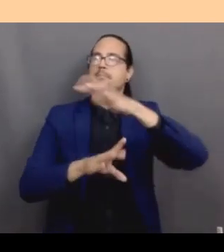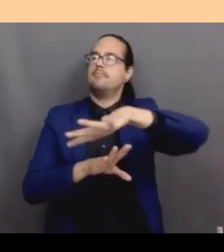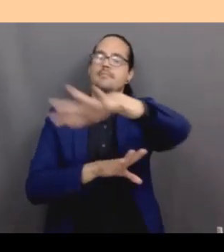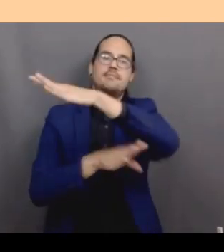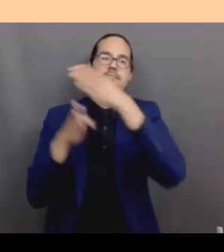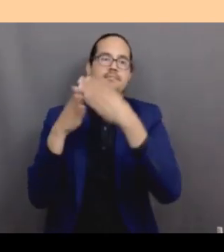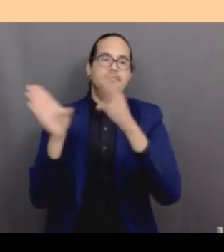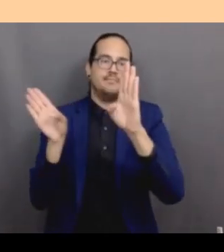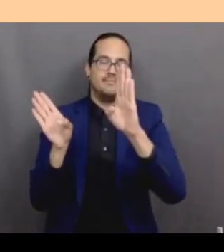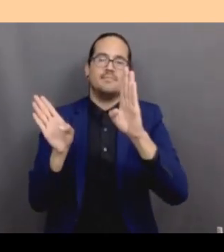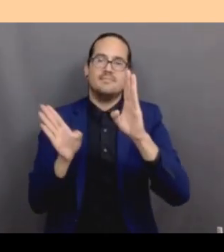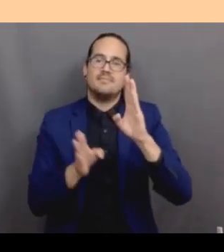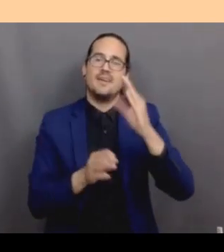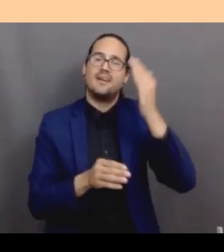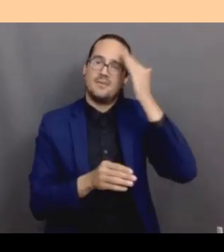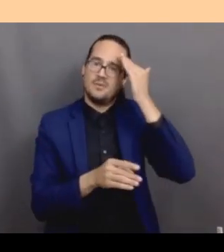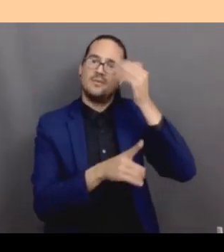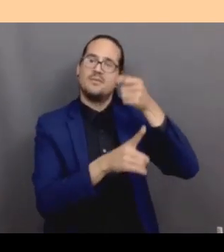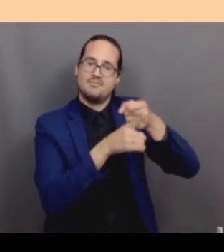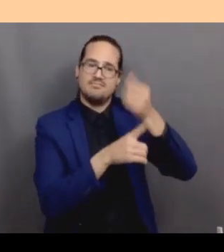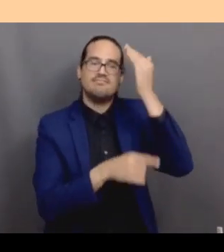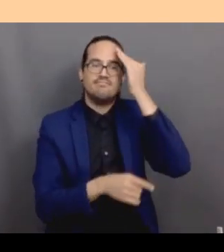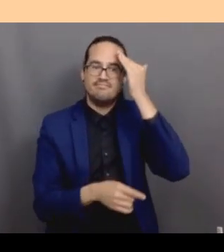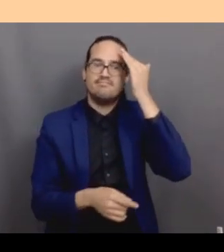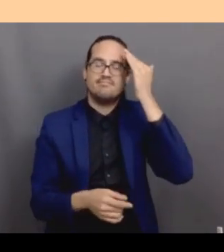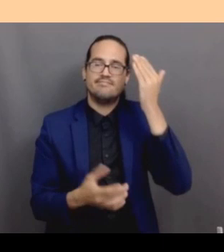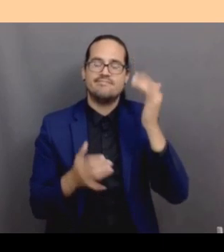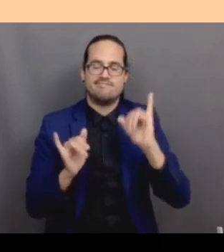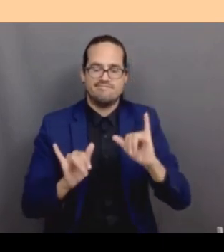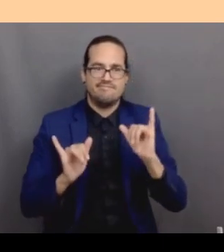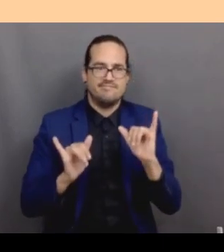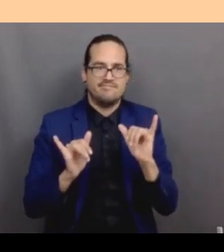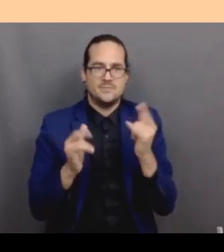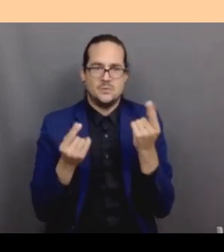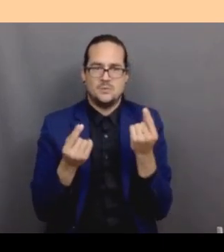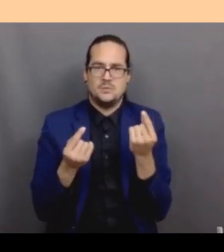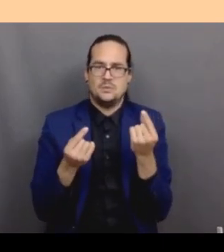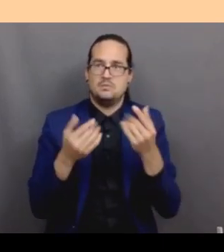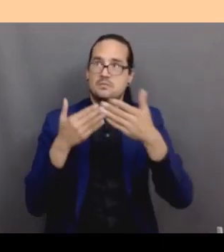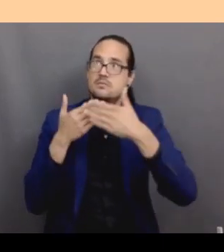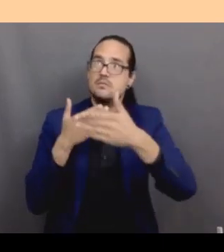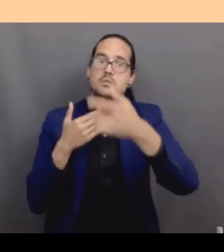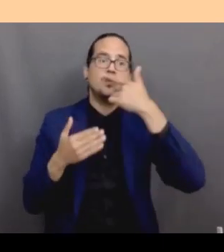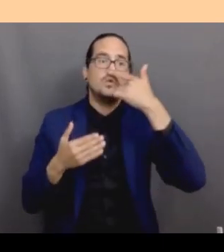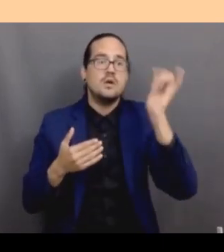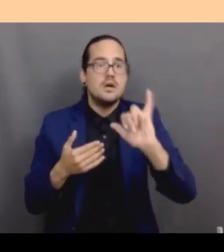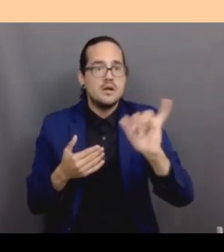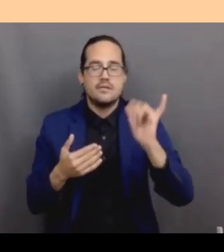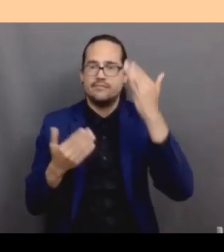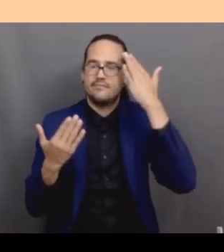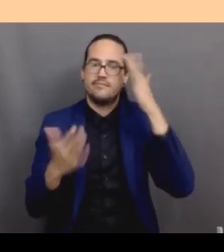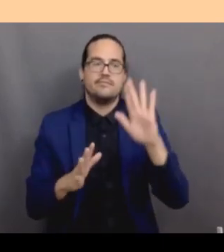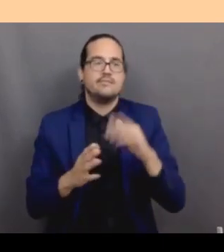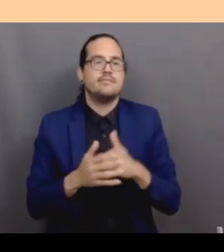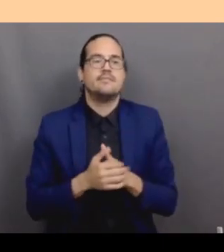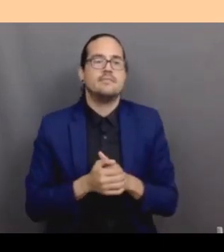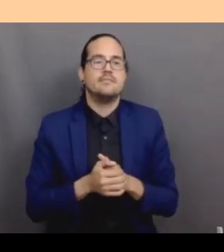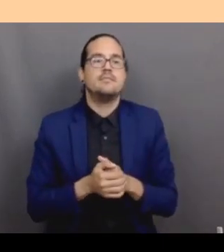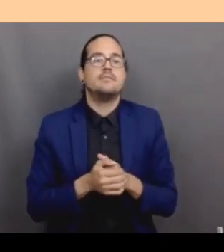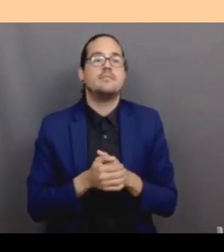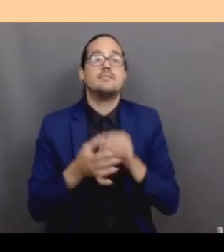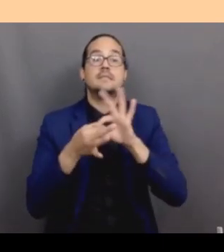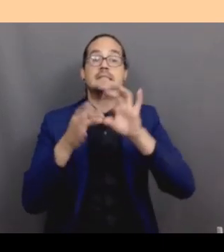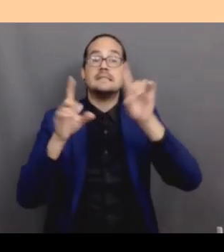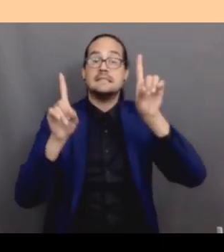where testing, as testing expands, becomes important. And then I think it's also continuing to allow us to buy time. So treatments